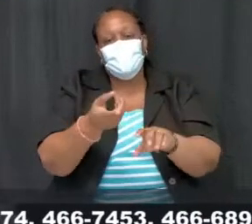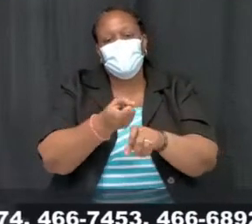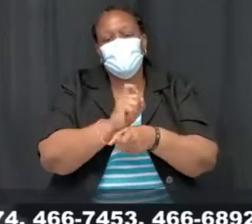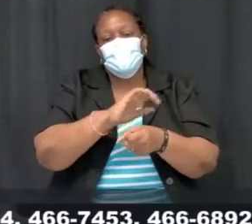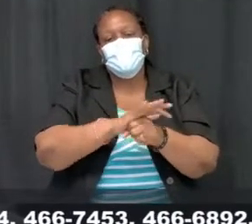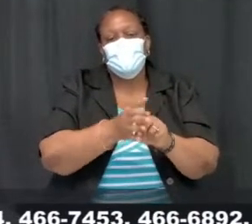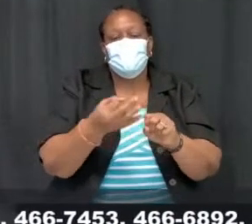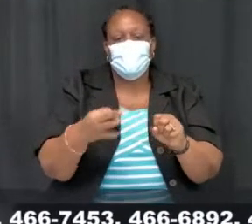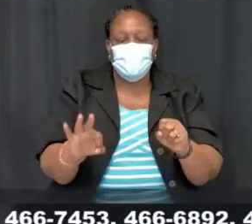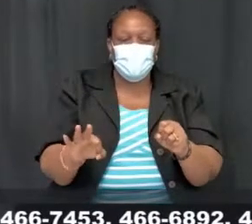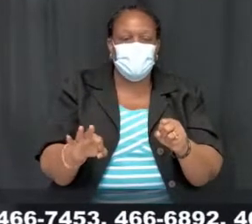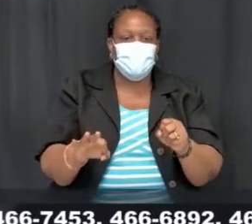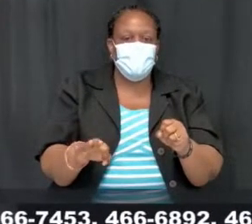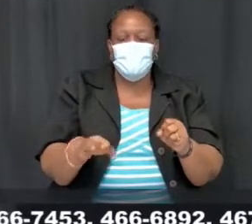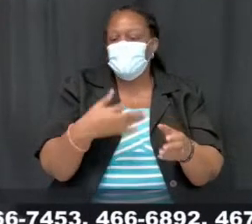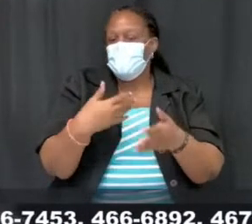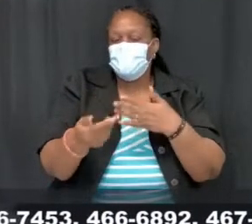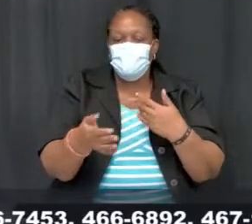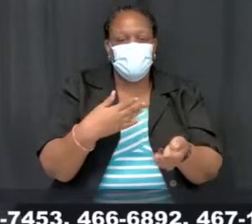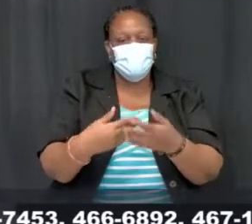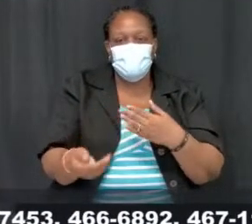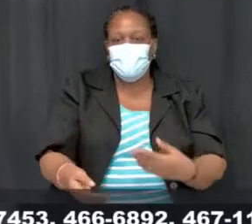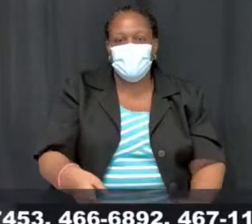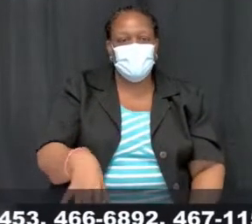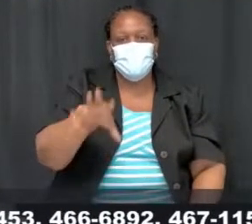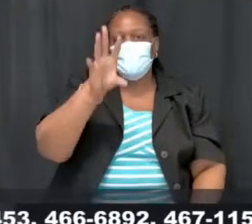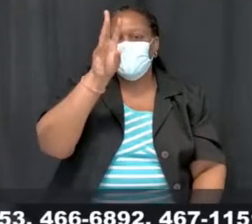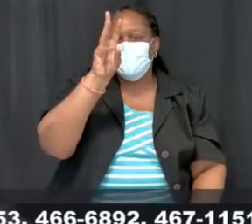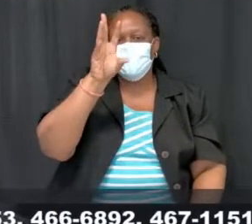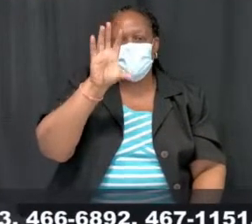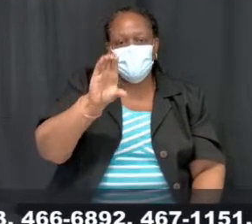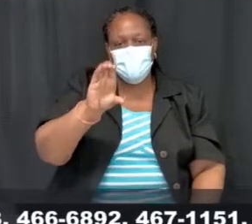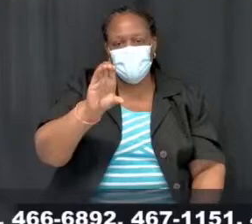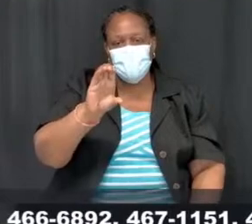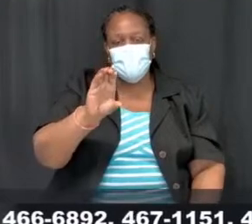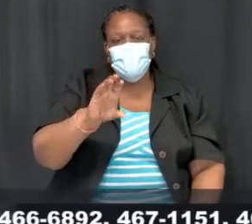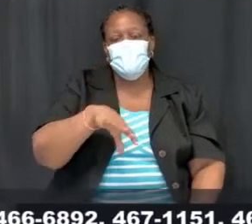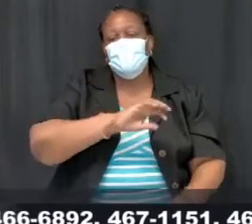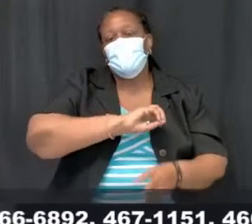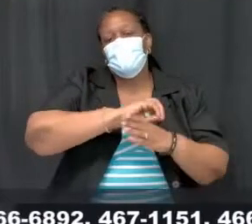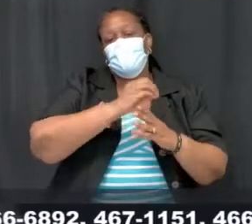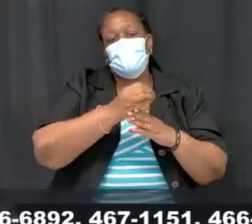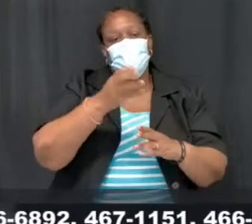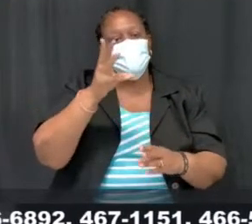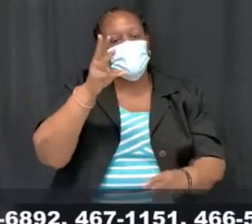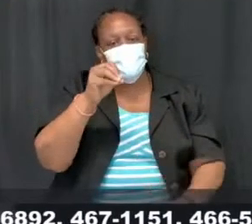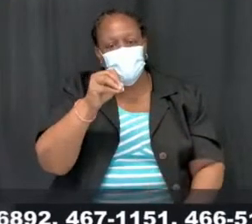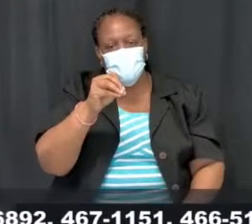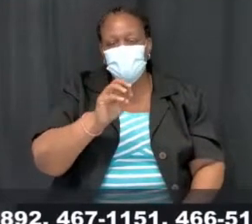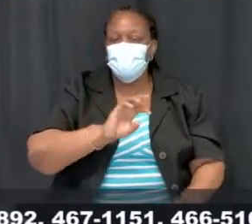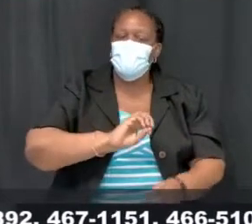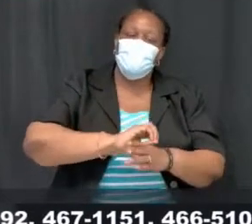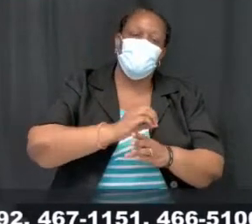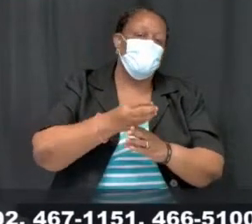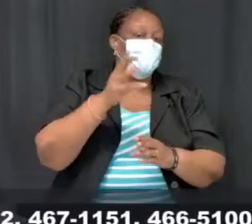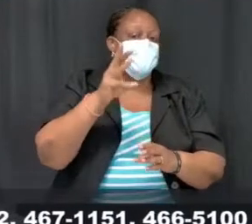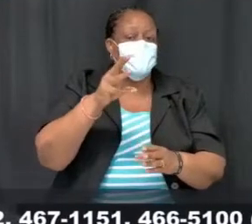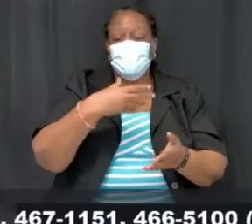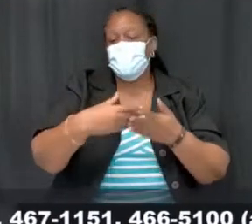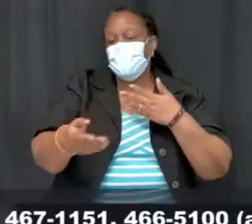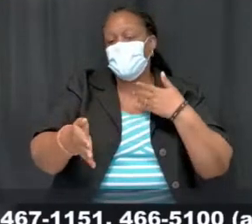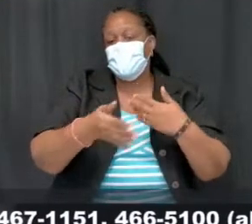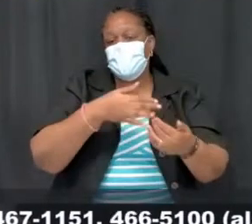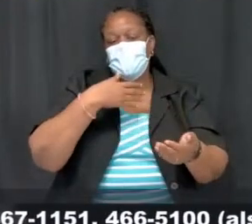I see figures of 660 or 6, it's a happy day, and it speaks to the